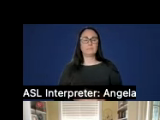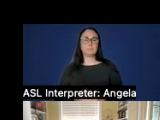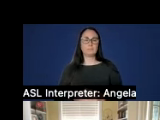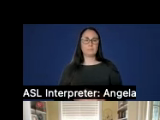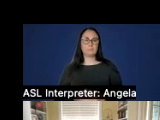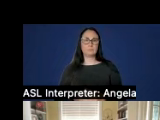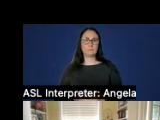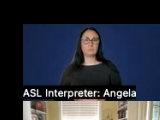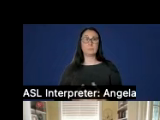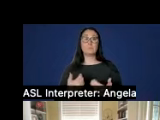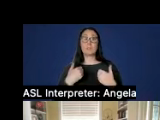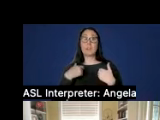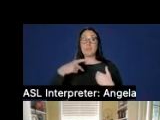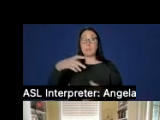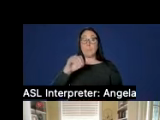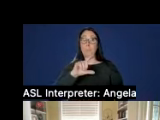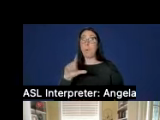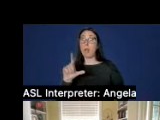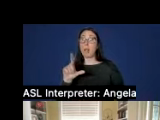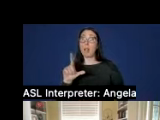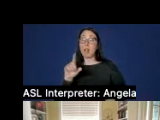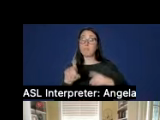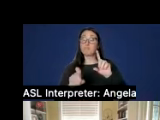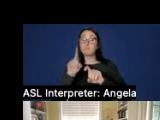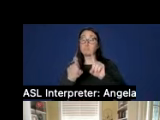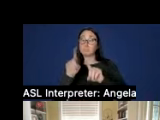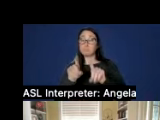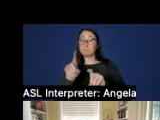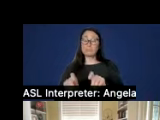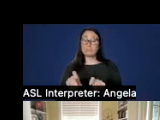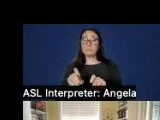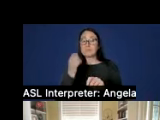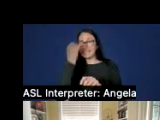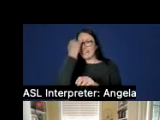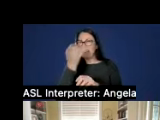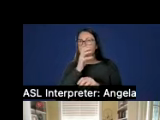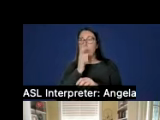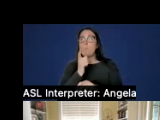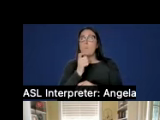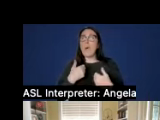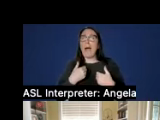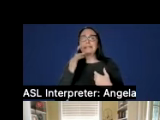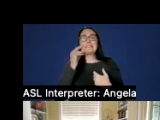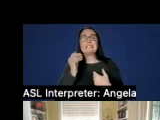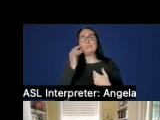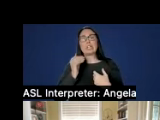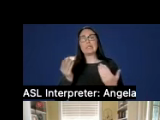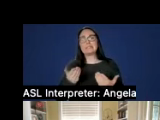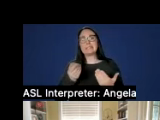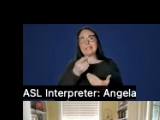We do have a poll, and I'm going to pull that up just to get an idea of who has experience in here or who's kind of where everybody's